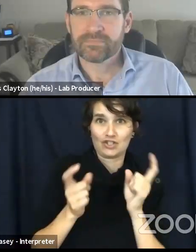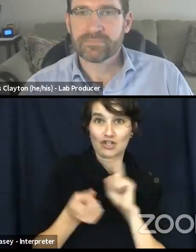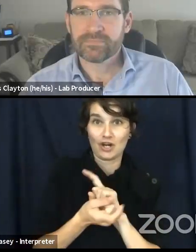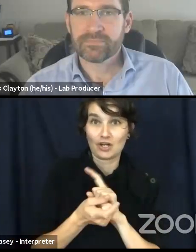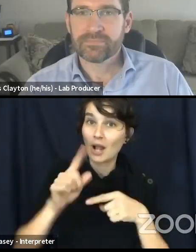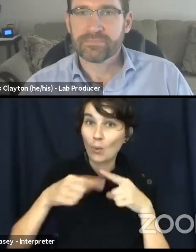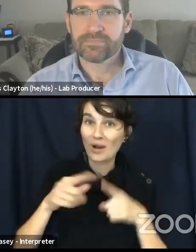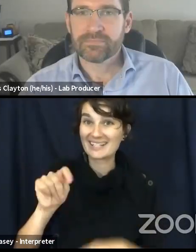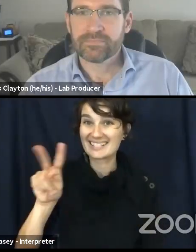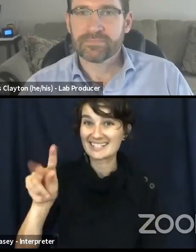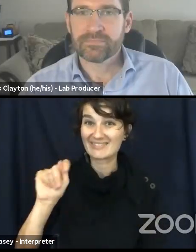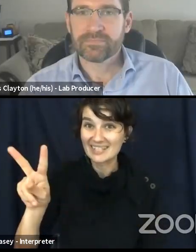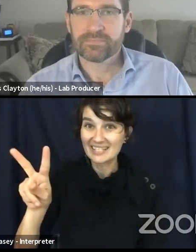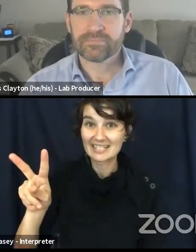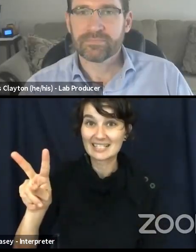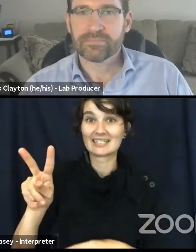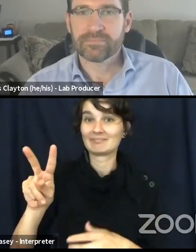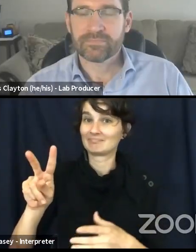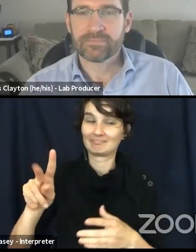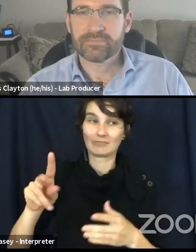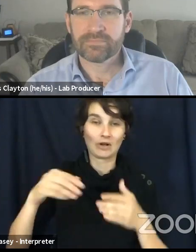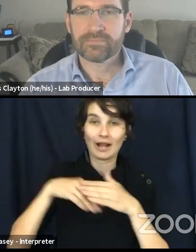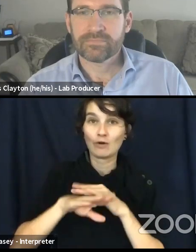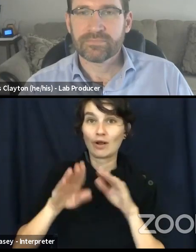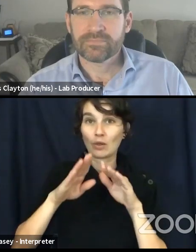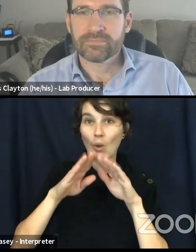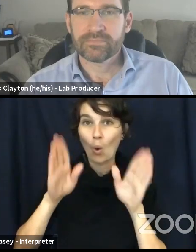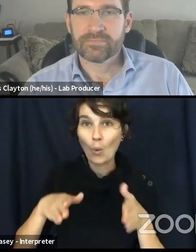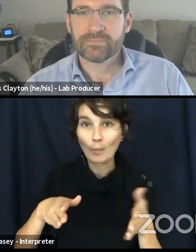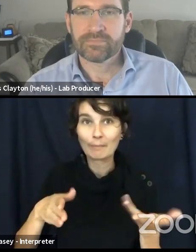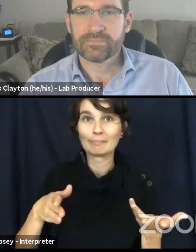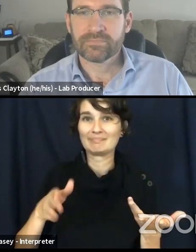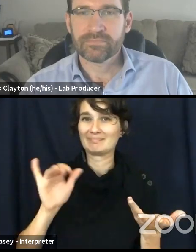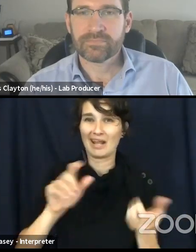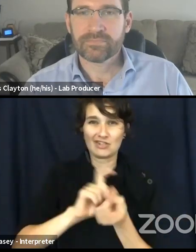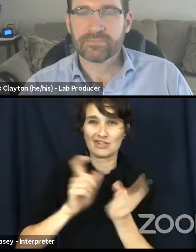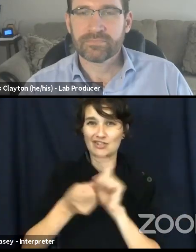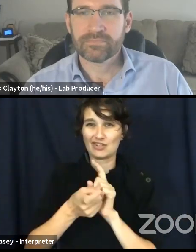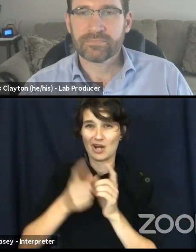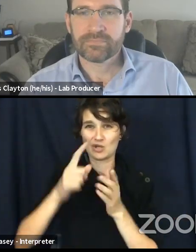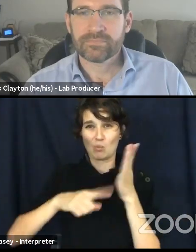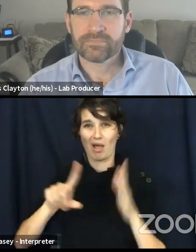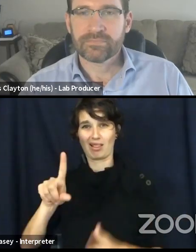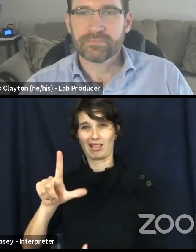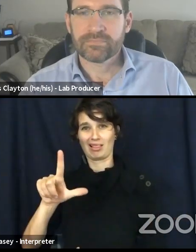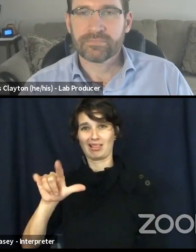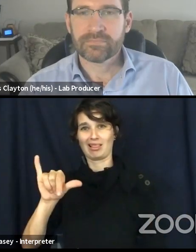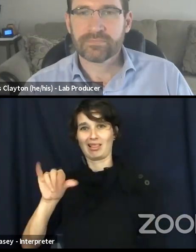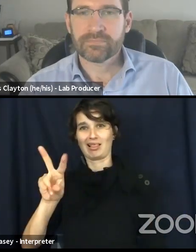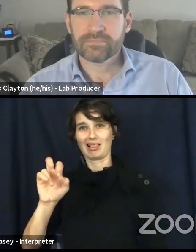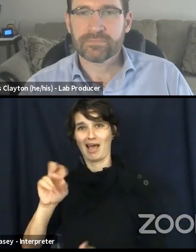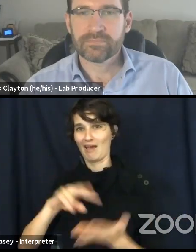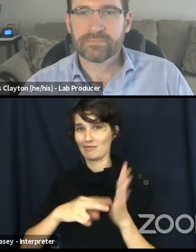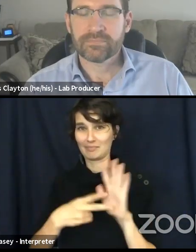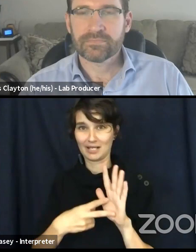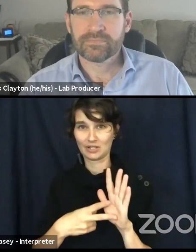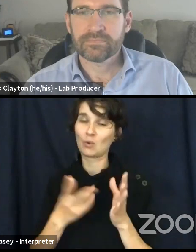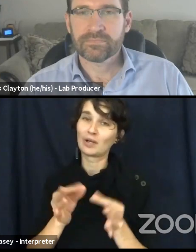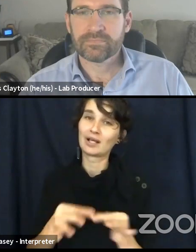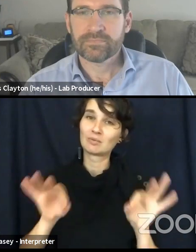to media and like what we think of as live. So I think it's also important to remember that, you